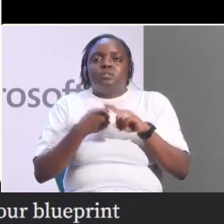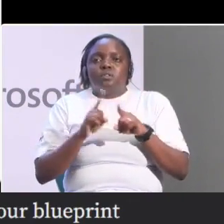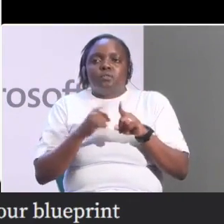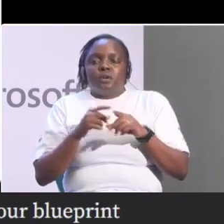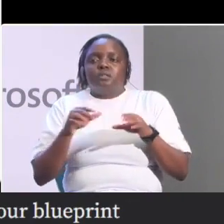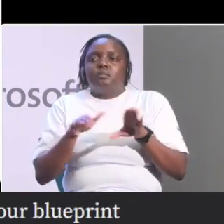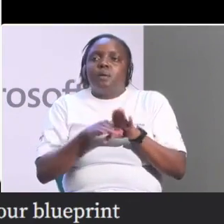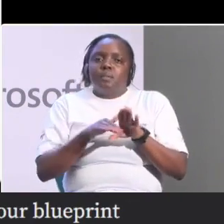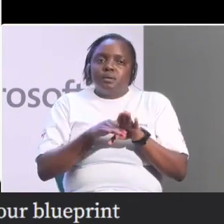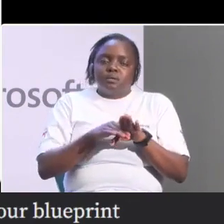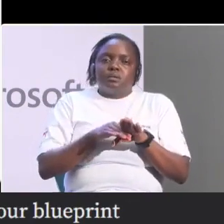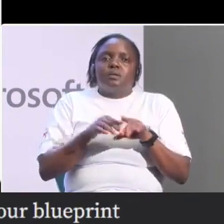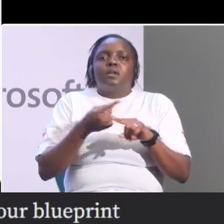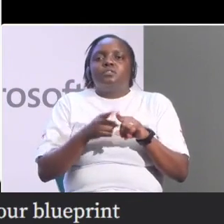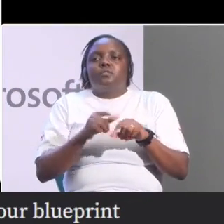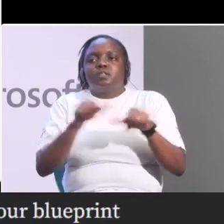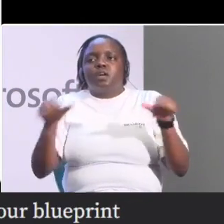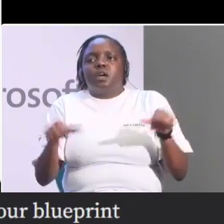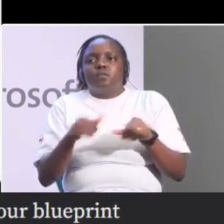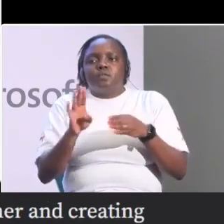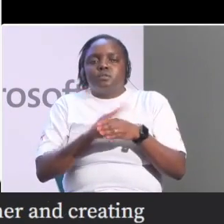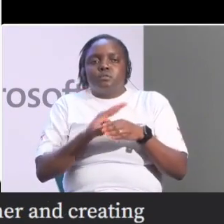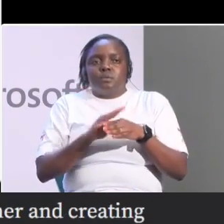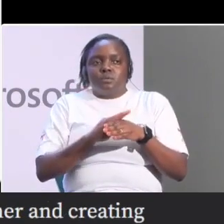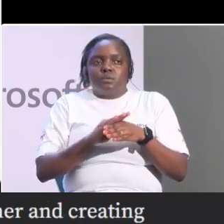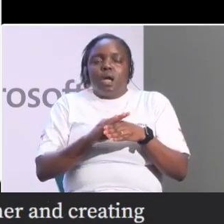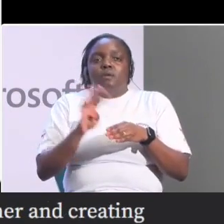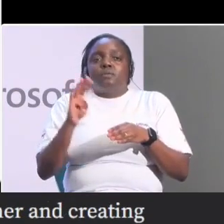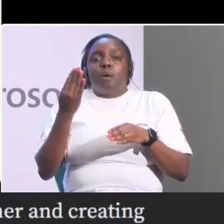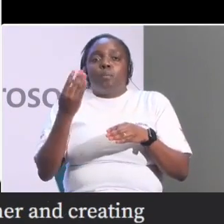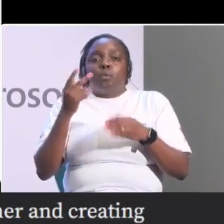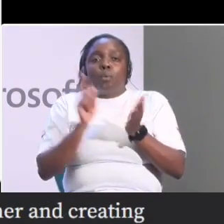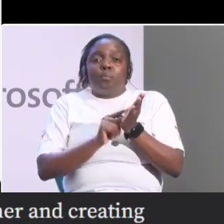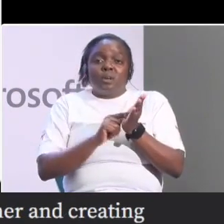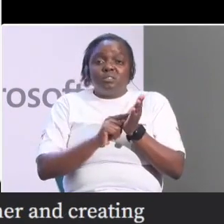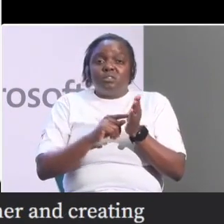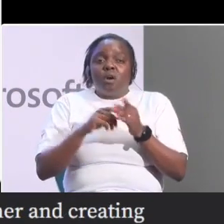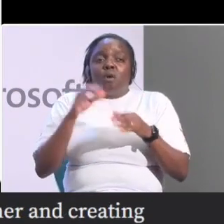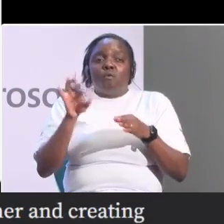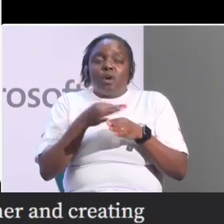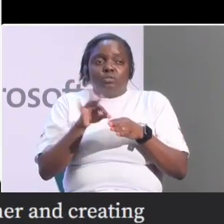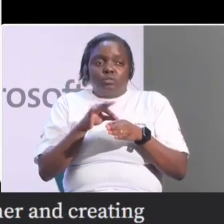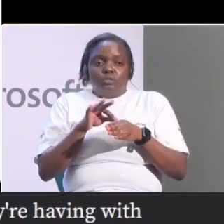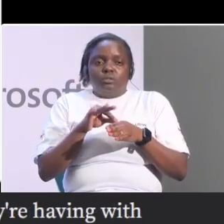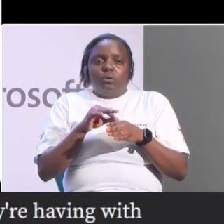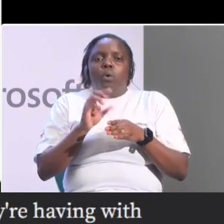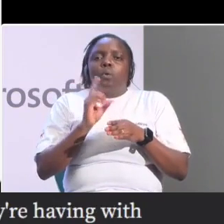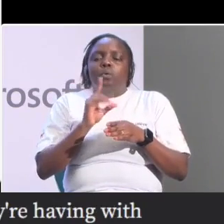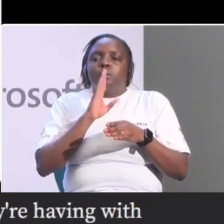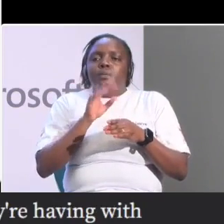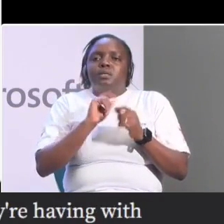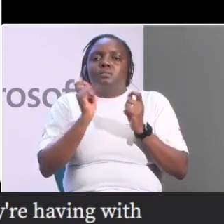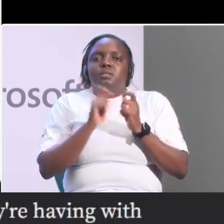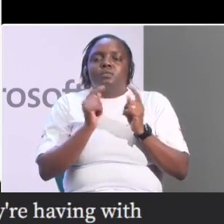in different areas of the business. But the blueprint for action they come up with will be specific to